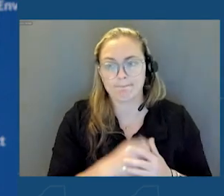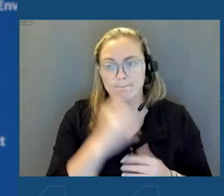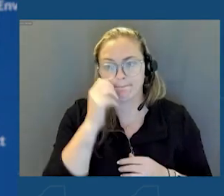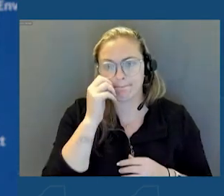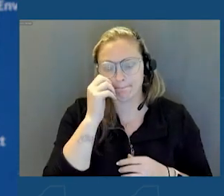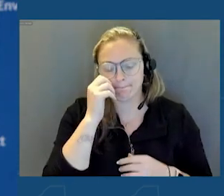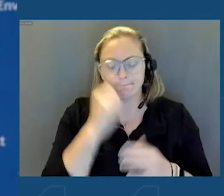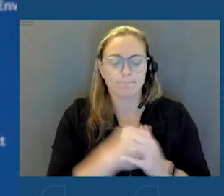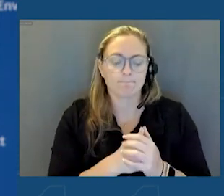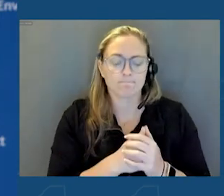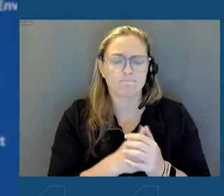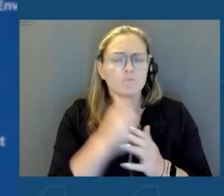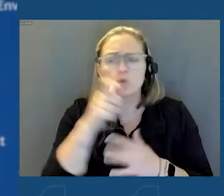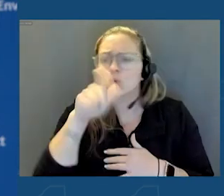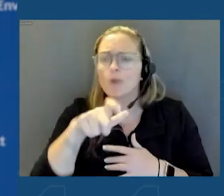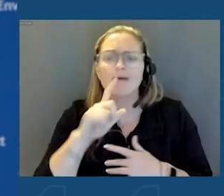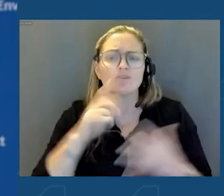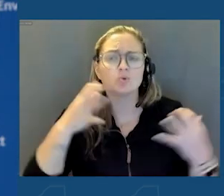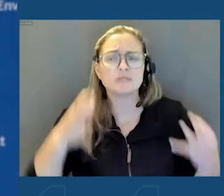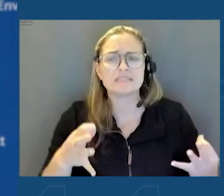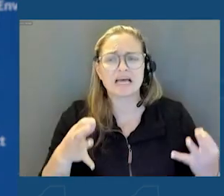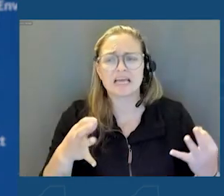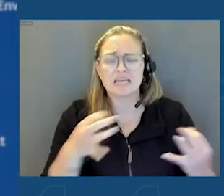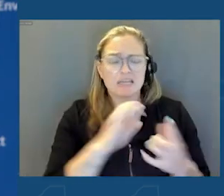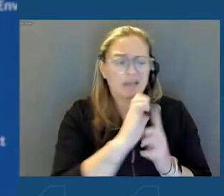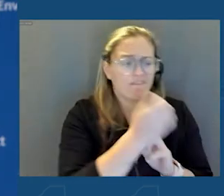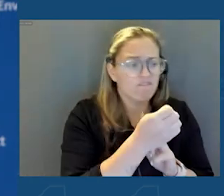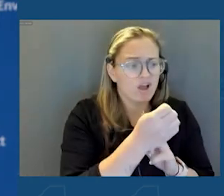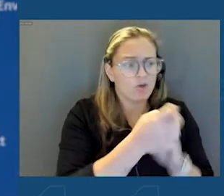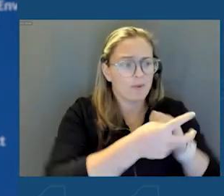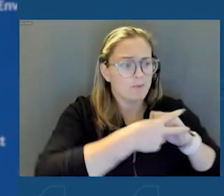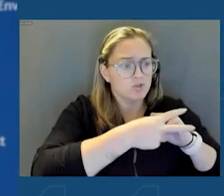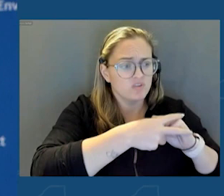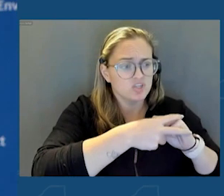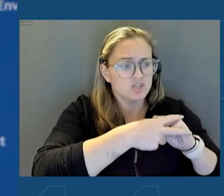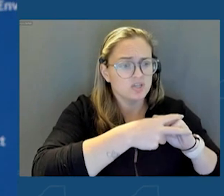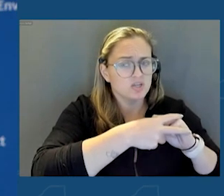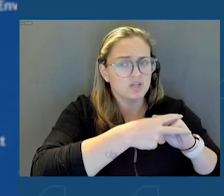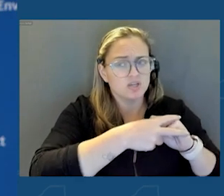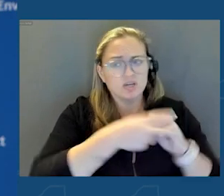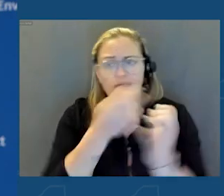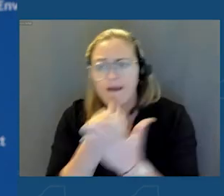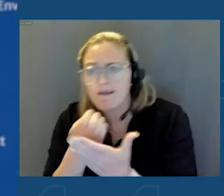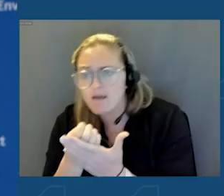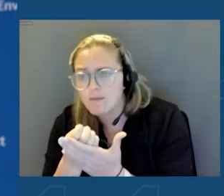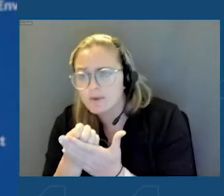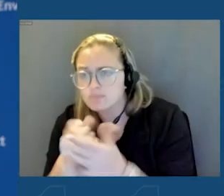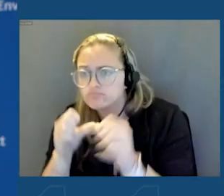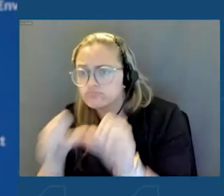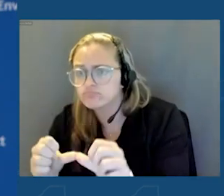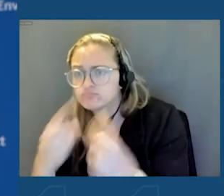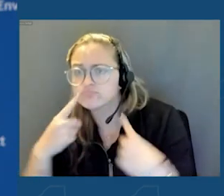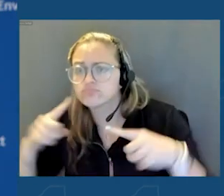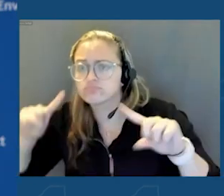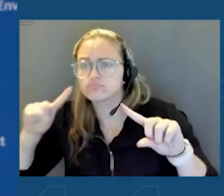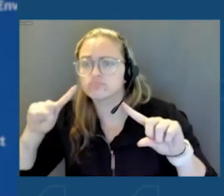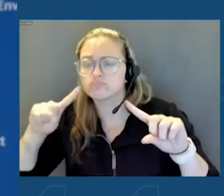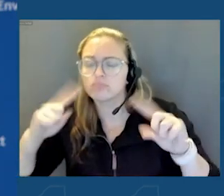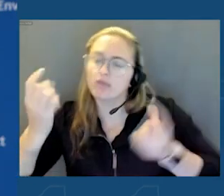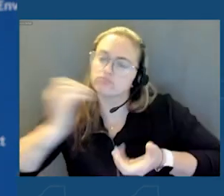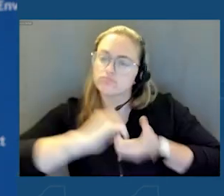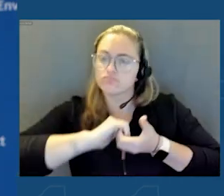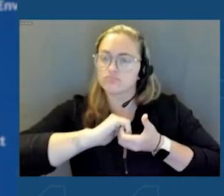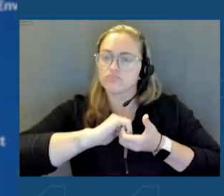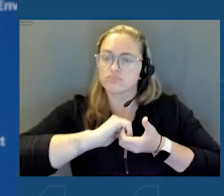So you don't have to choose between environmental preservation and economic prosperity. They're intertwined. They're not inconsistent.